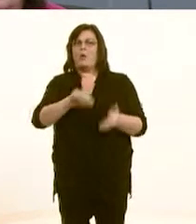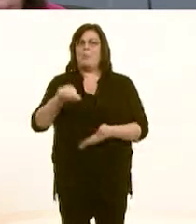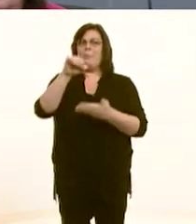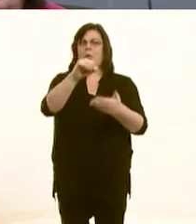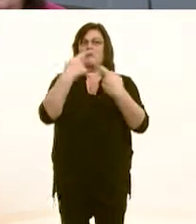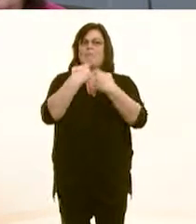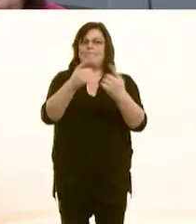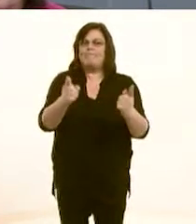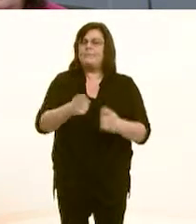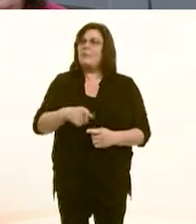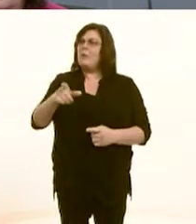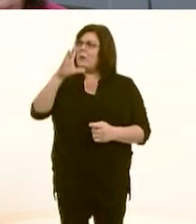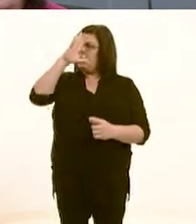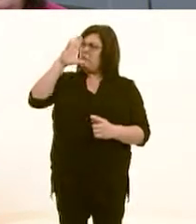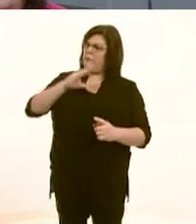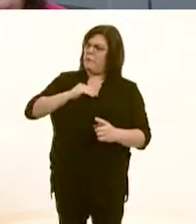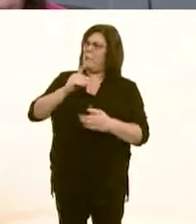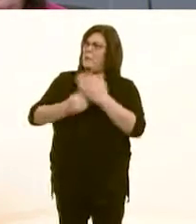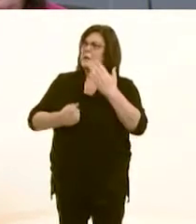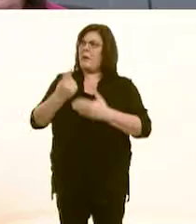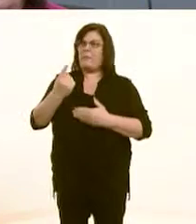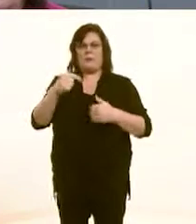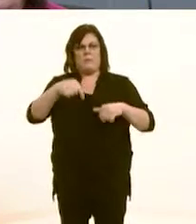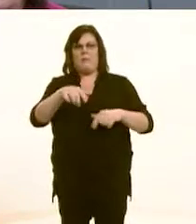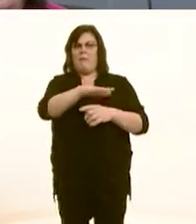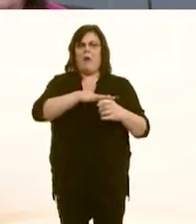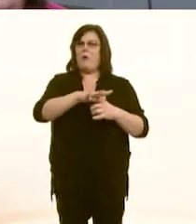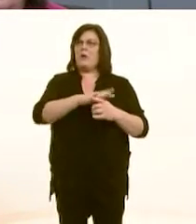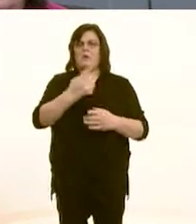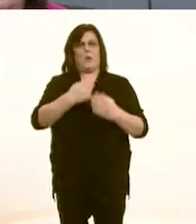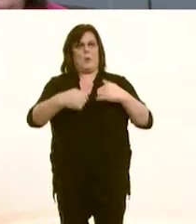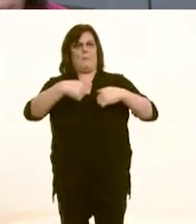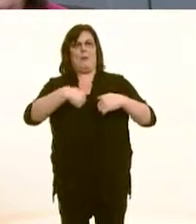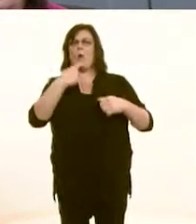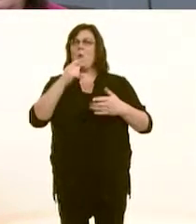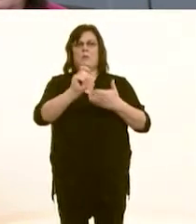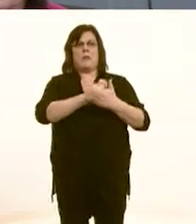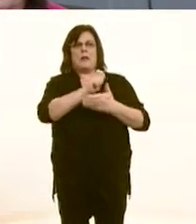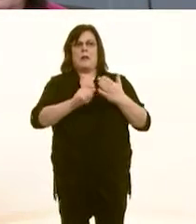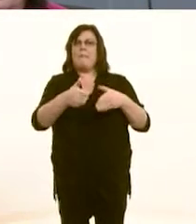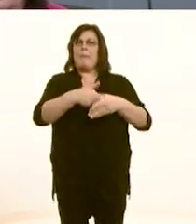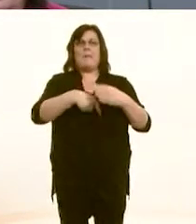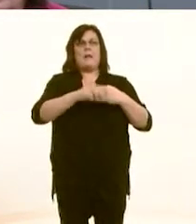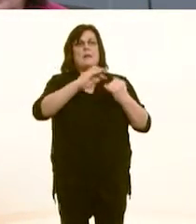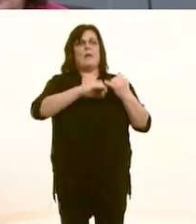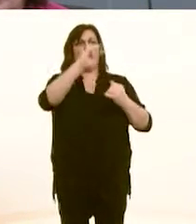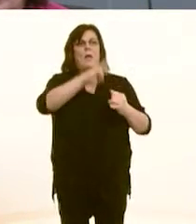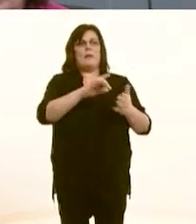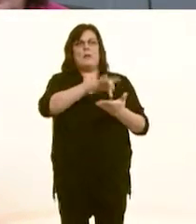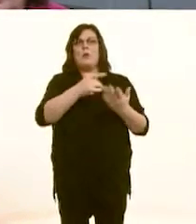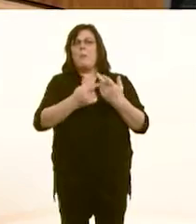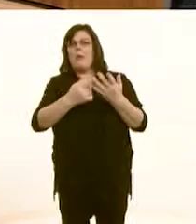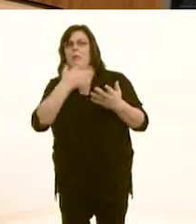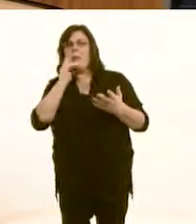discussions that are ongoing around this issue? Because I'm sure not just myself as an elected member for South Wales Central, but all residents of South Wales Central would like to see this